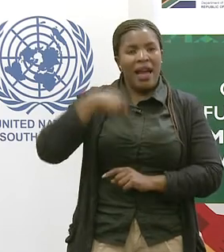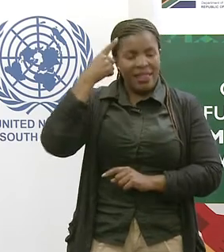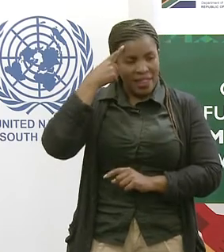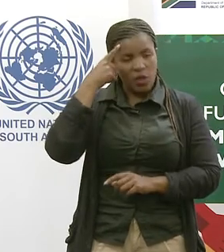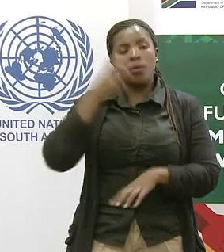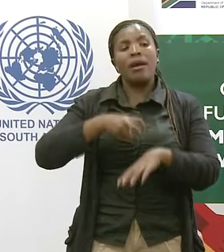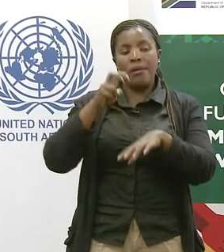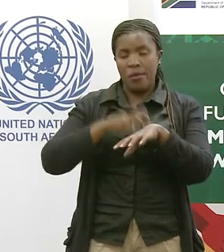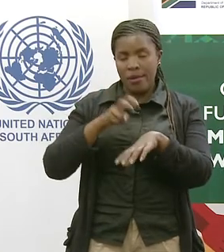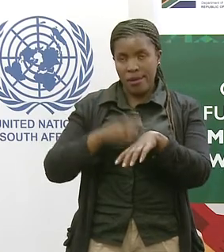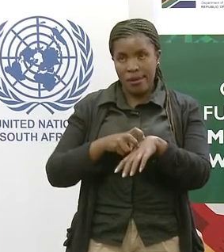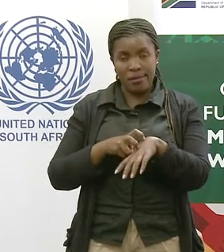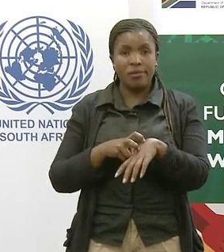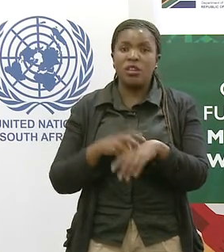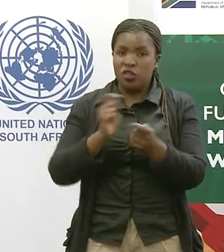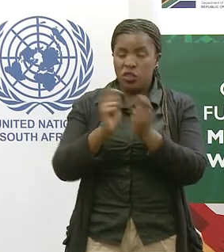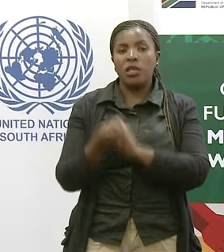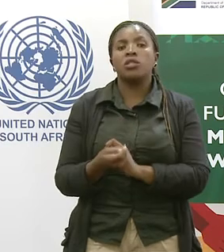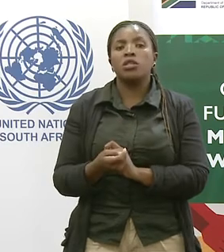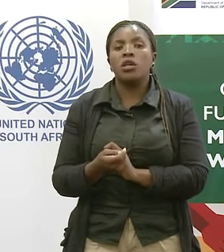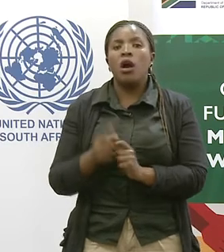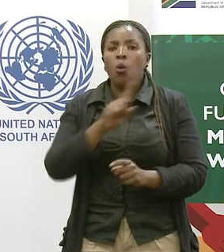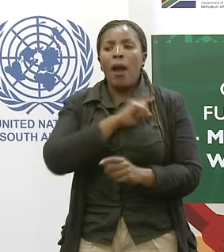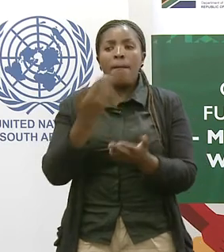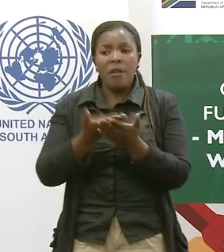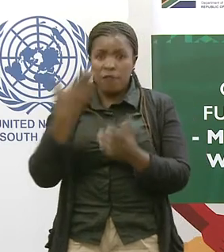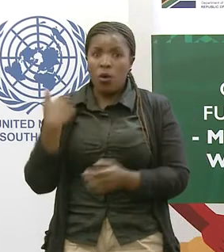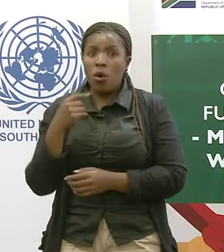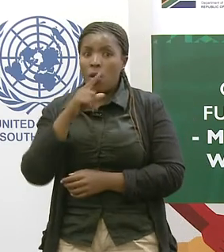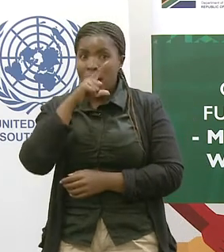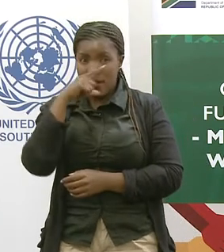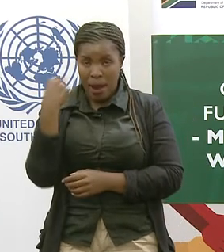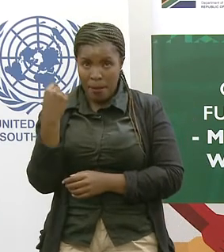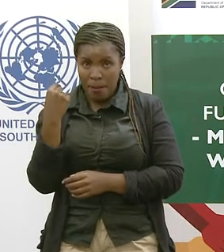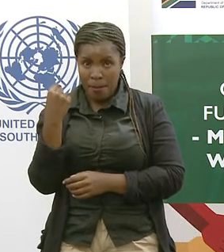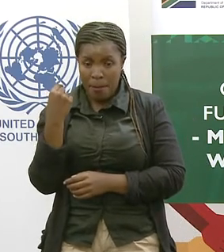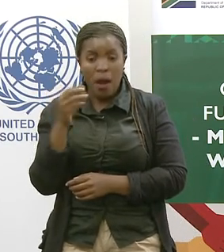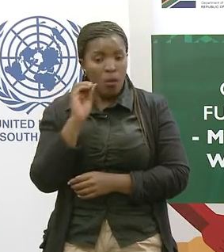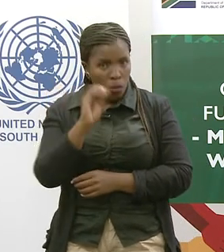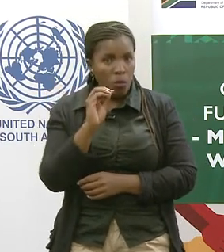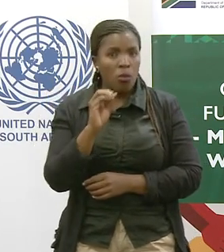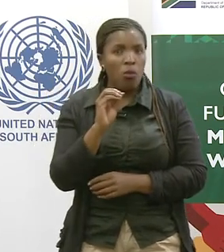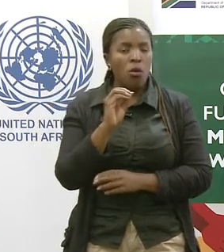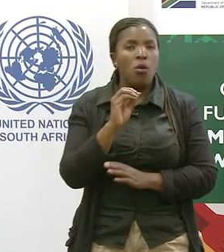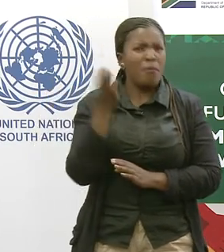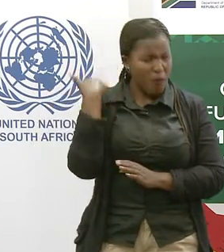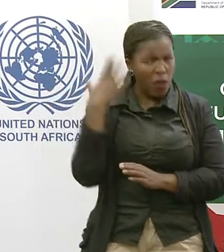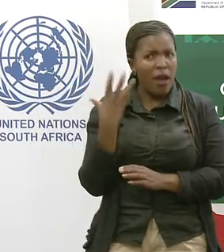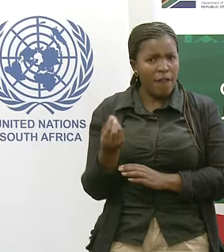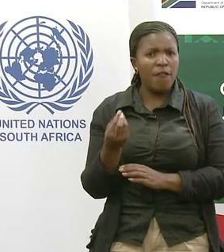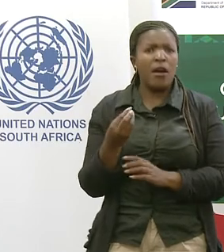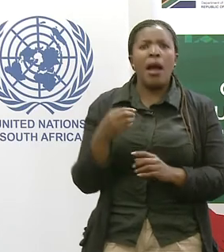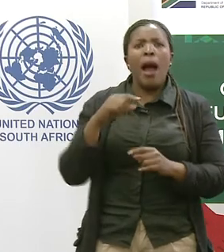there was a specific reason. It was actually not just about the negativity. It was the people